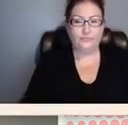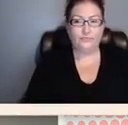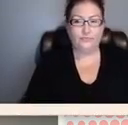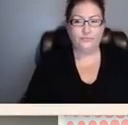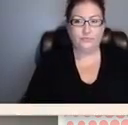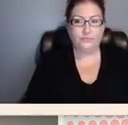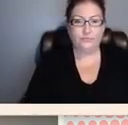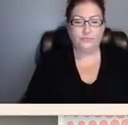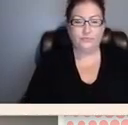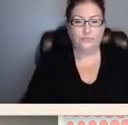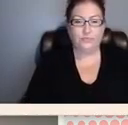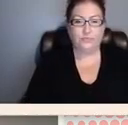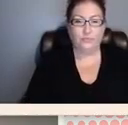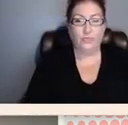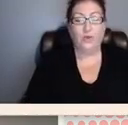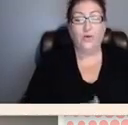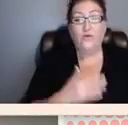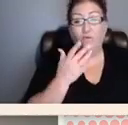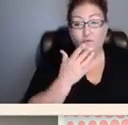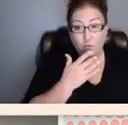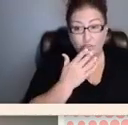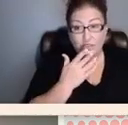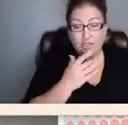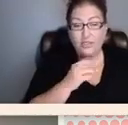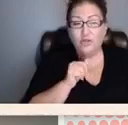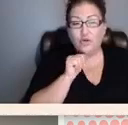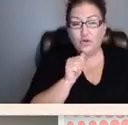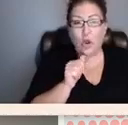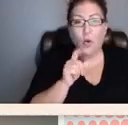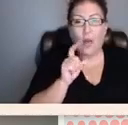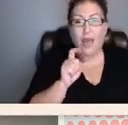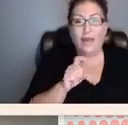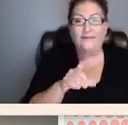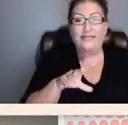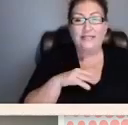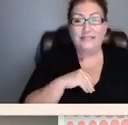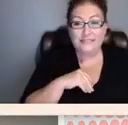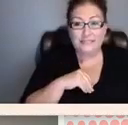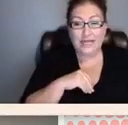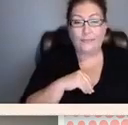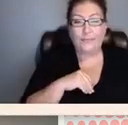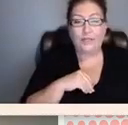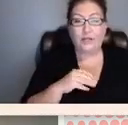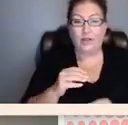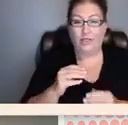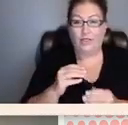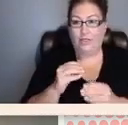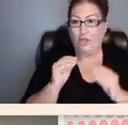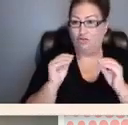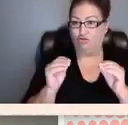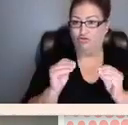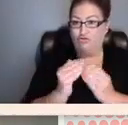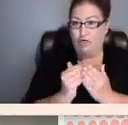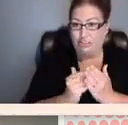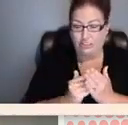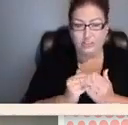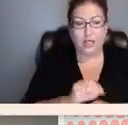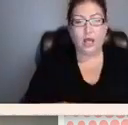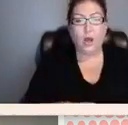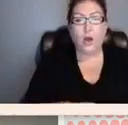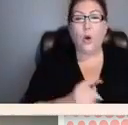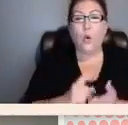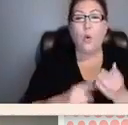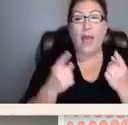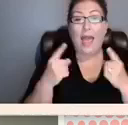But fortunately, you don't have to accept the instructions. And what happened is after